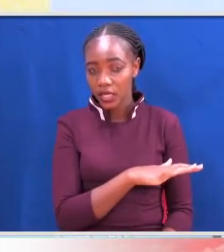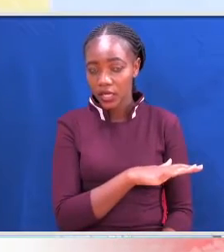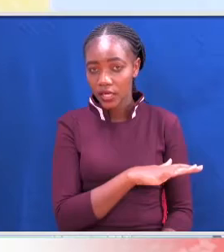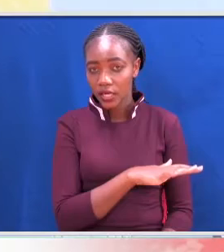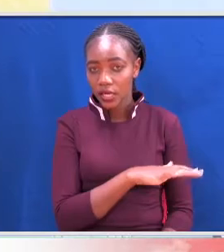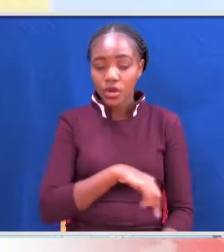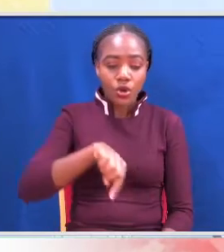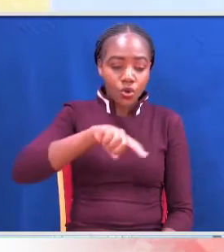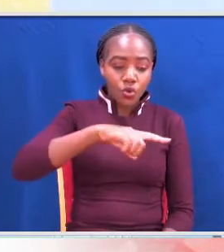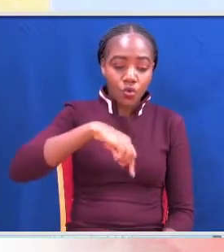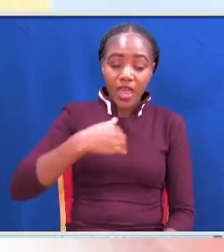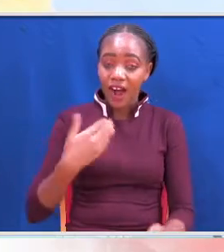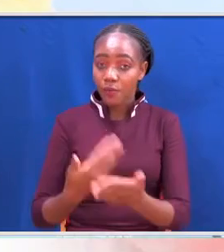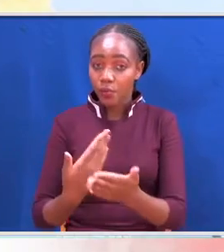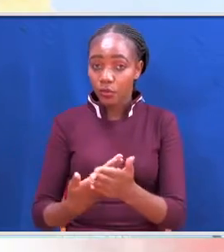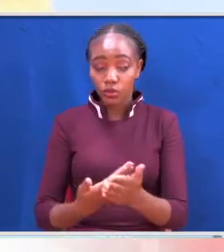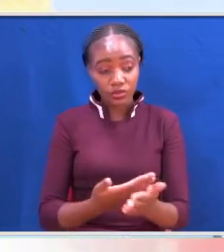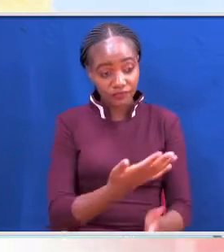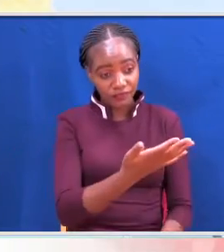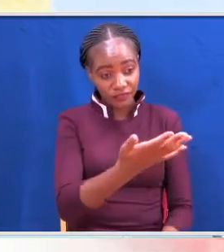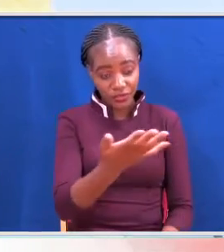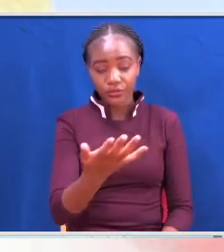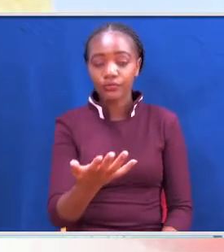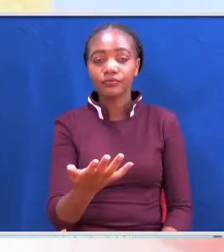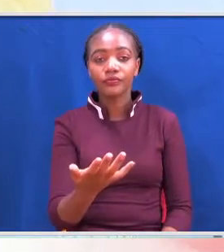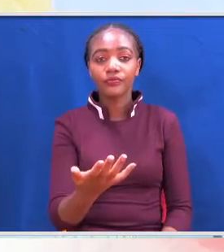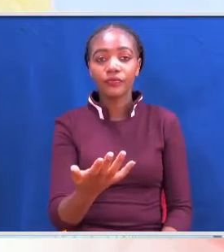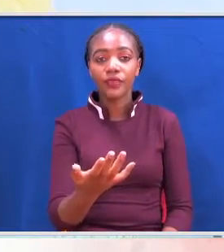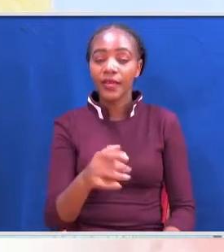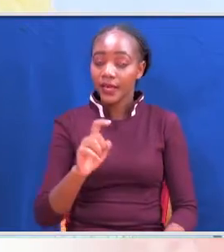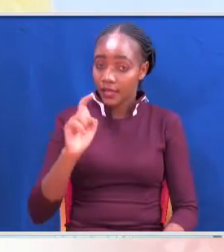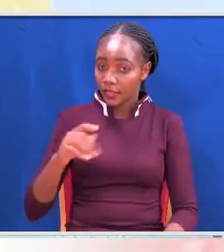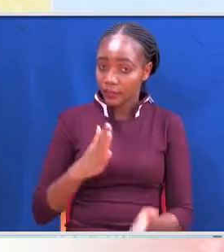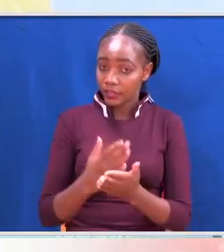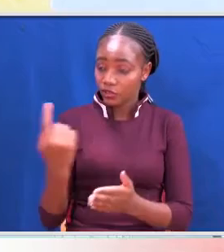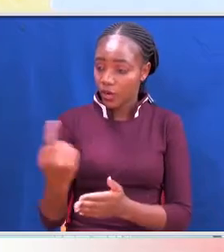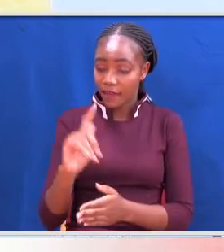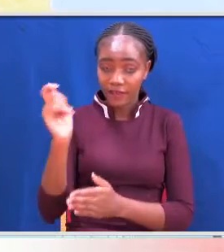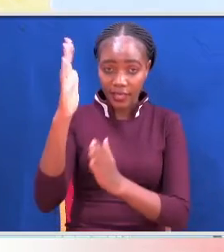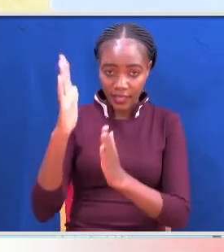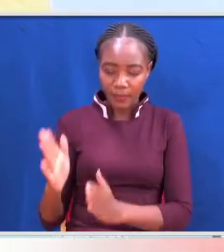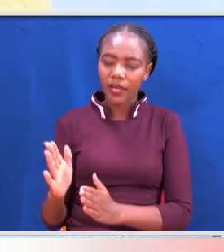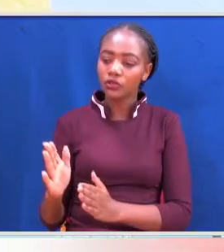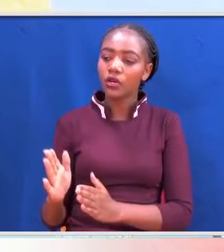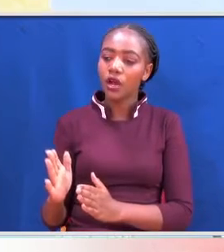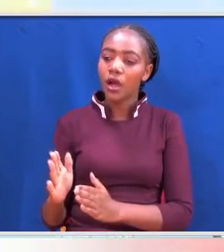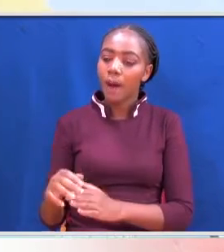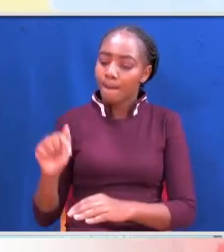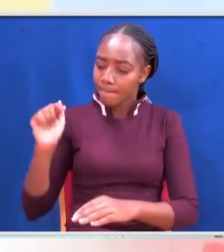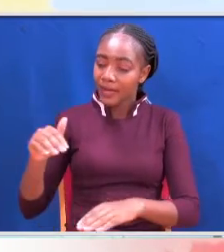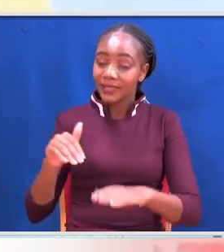there are proposals before you that will ensure that every Kenyan is able to have